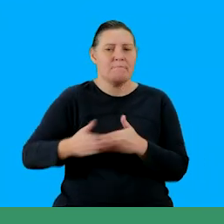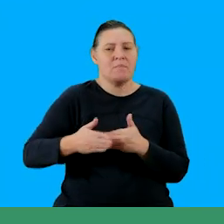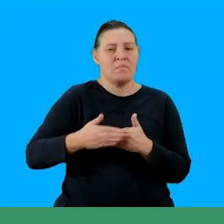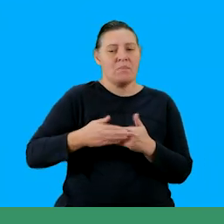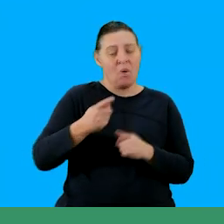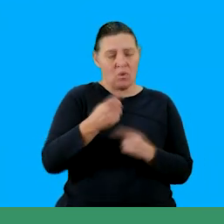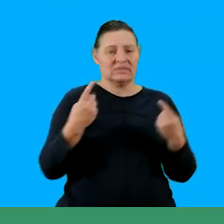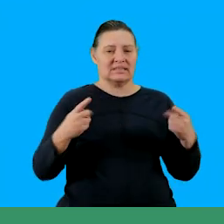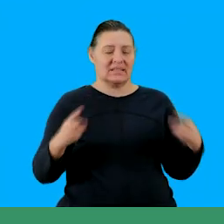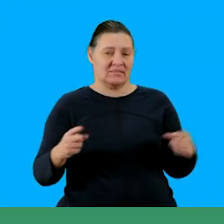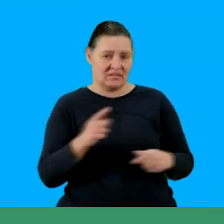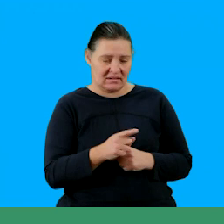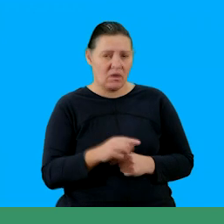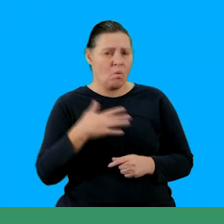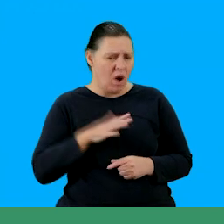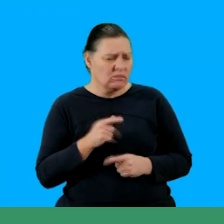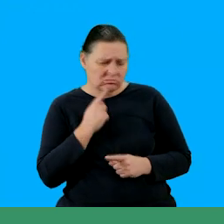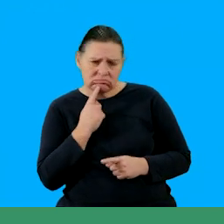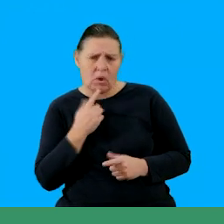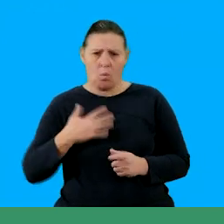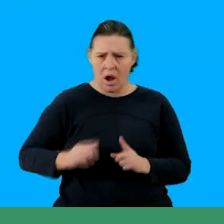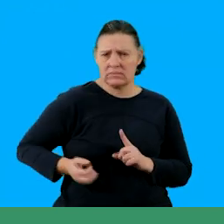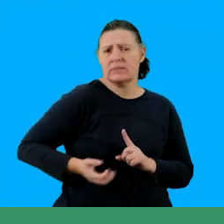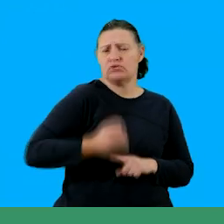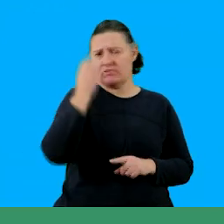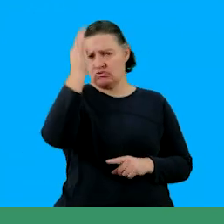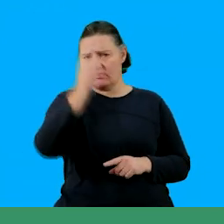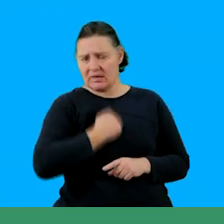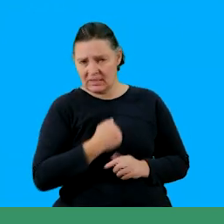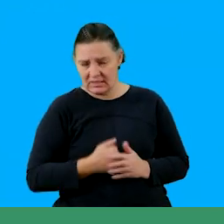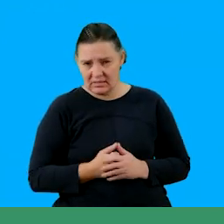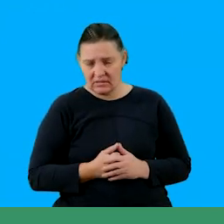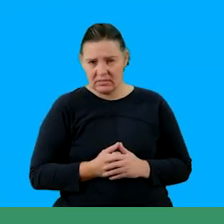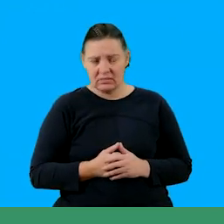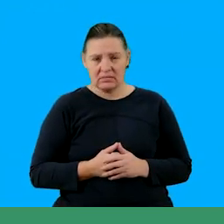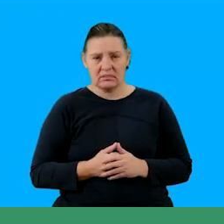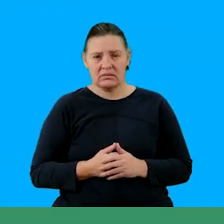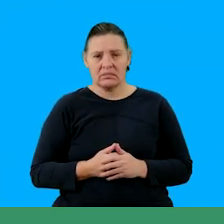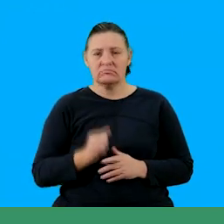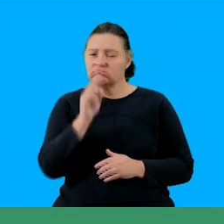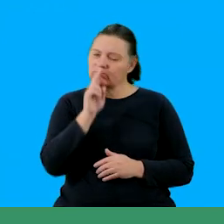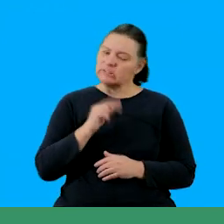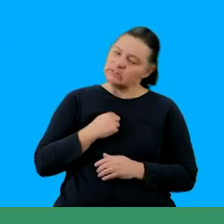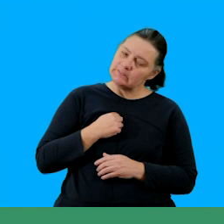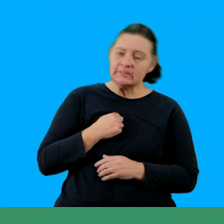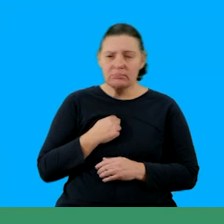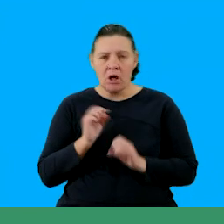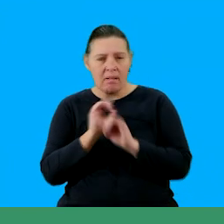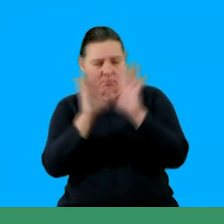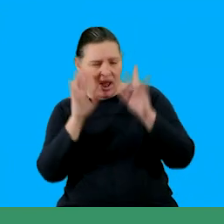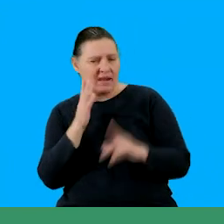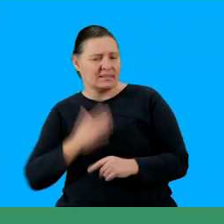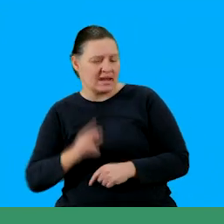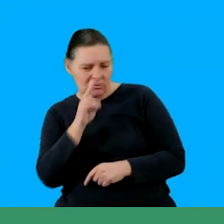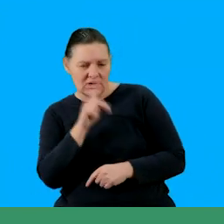hours to make her business a success as she was determined to achieve her dream. She looked on the brighter side of things